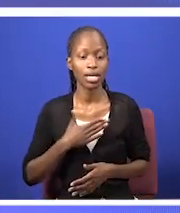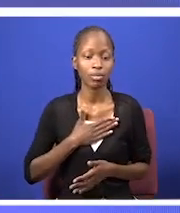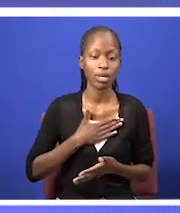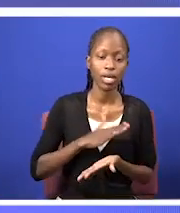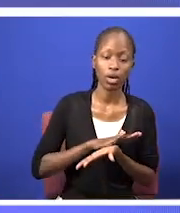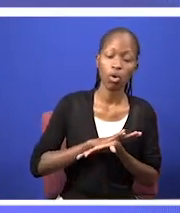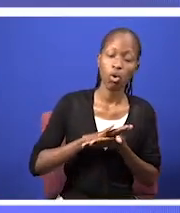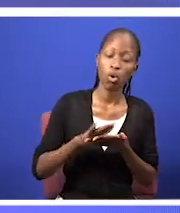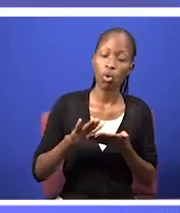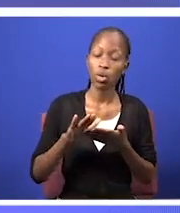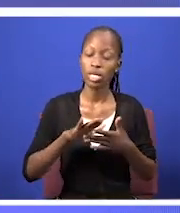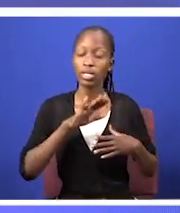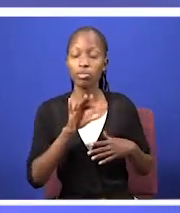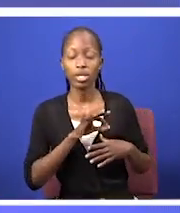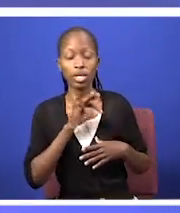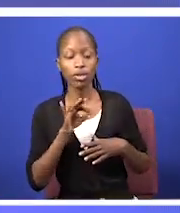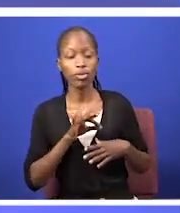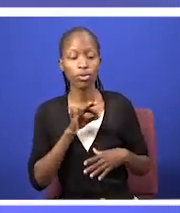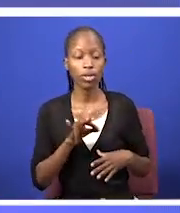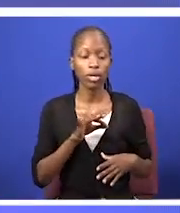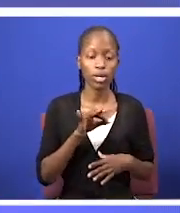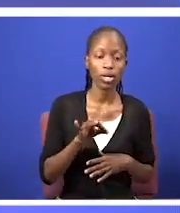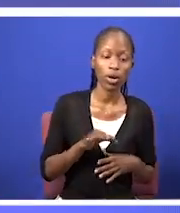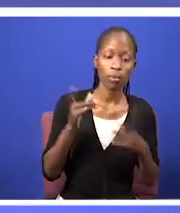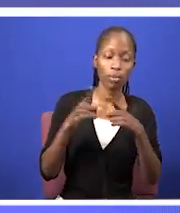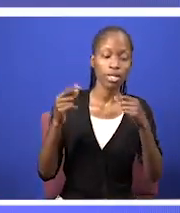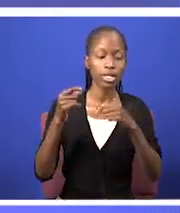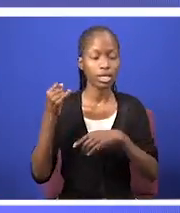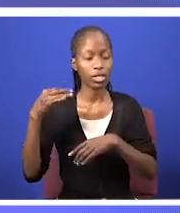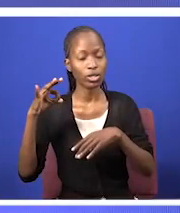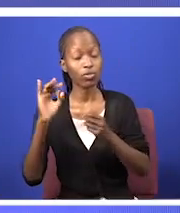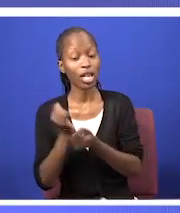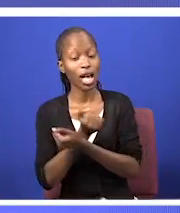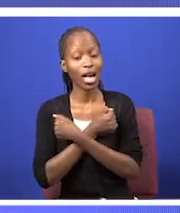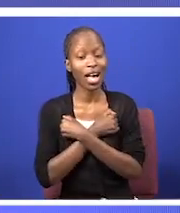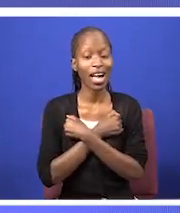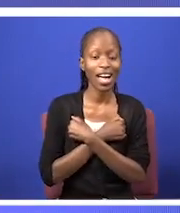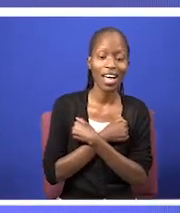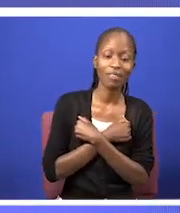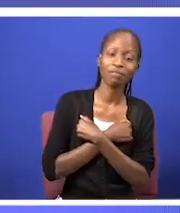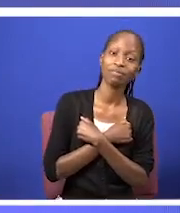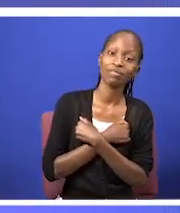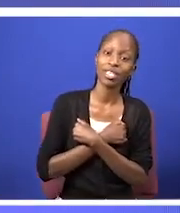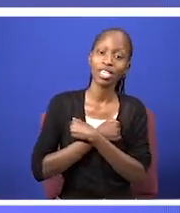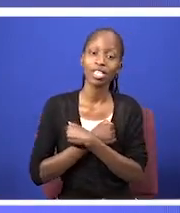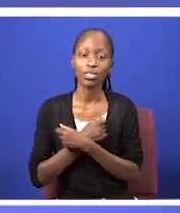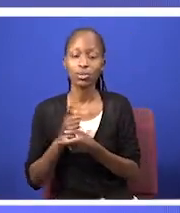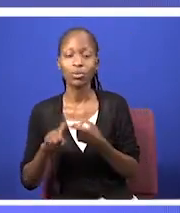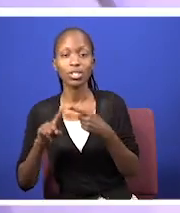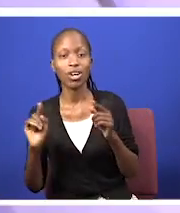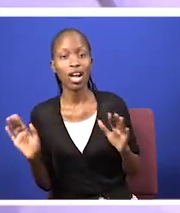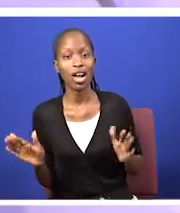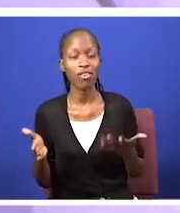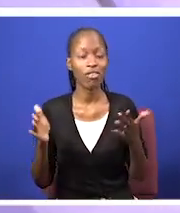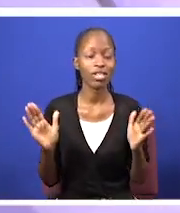my heart, Holy Spirit, Holy Spirit. Message of love, message of